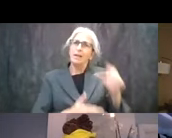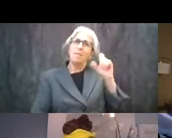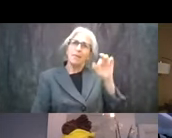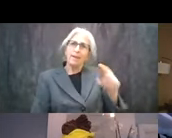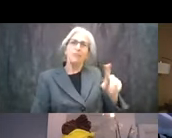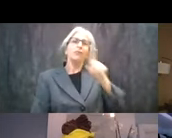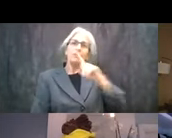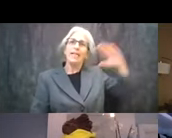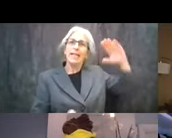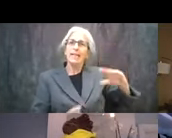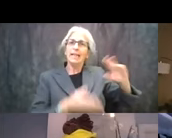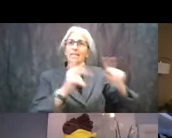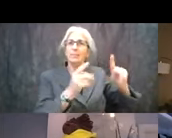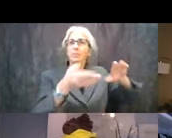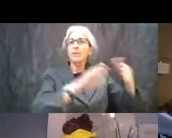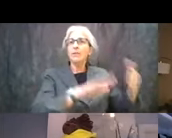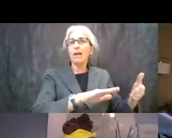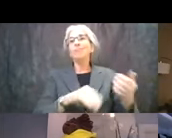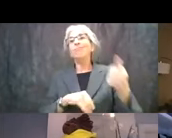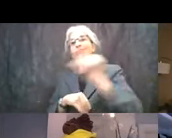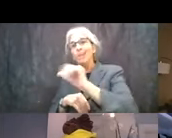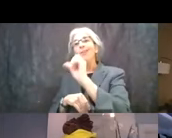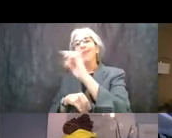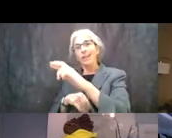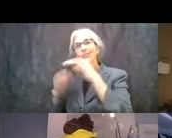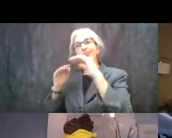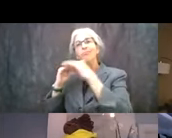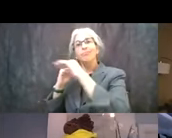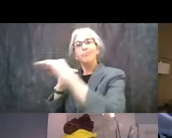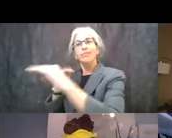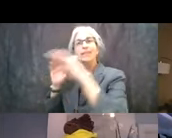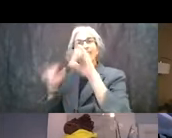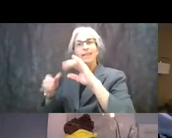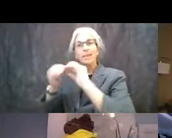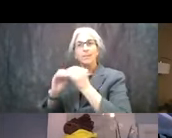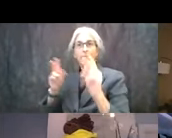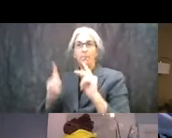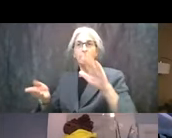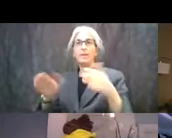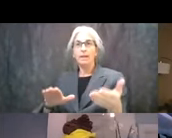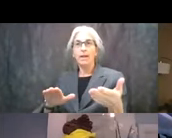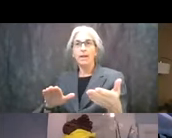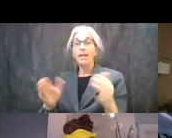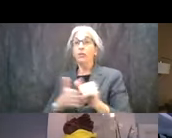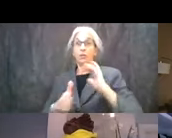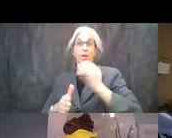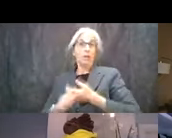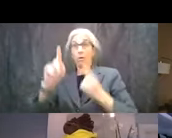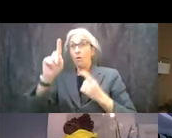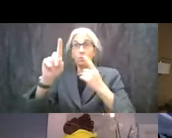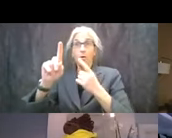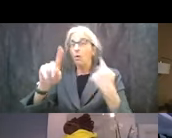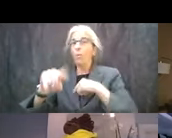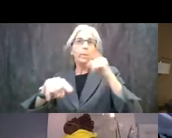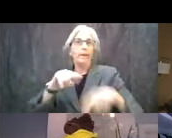strong. And in other diseases, we still have a lot more to do. And so that's really the task of the National Cancer Institute. We just can't work on the